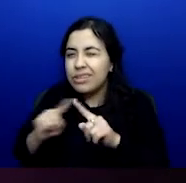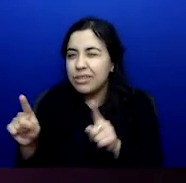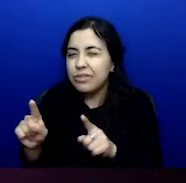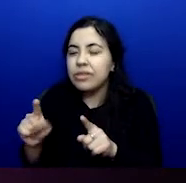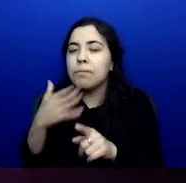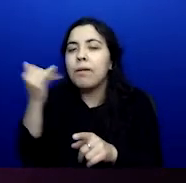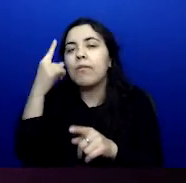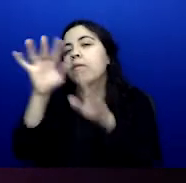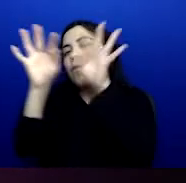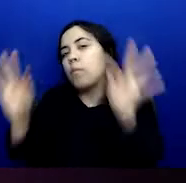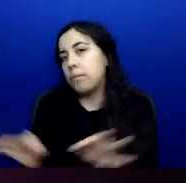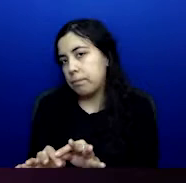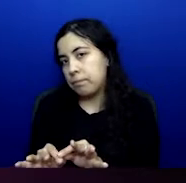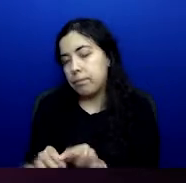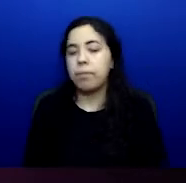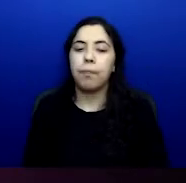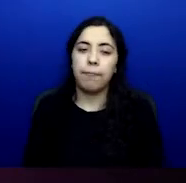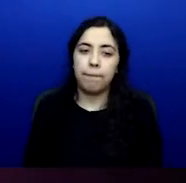forms.